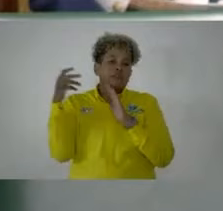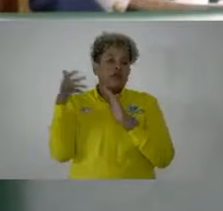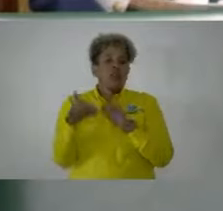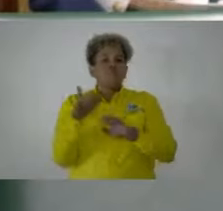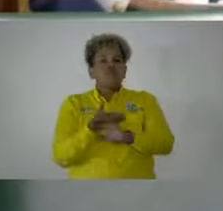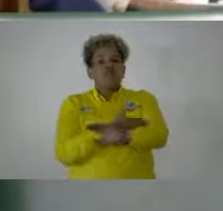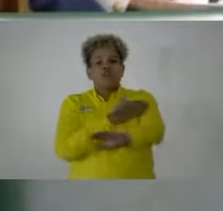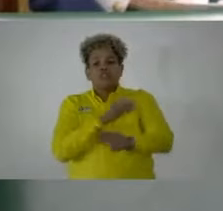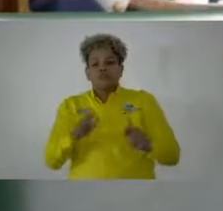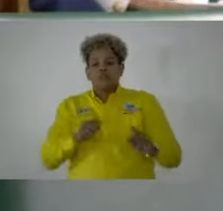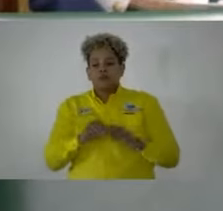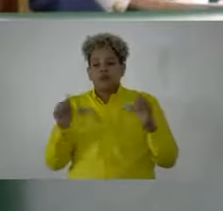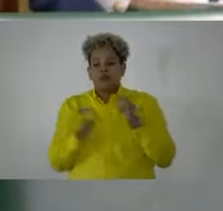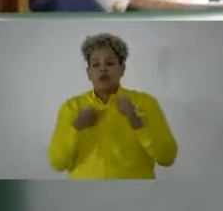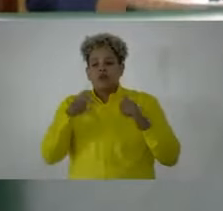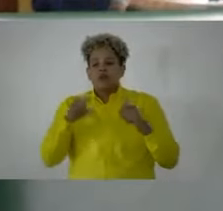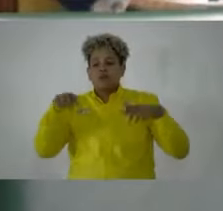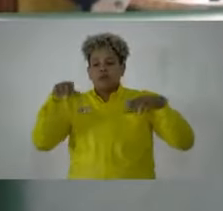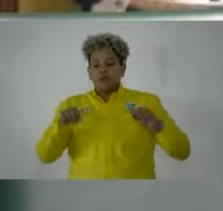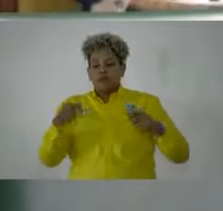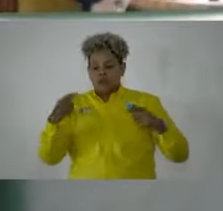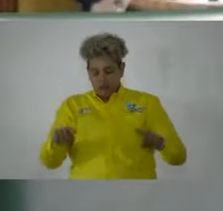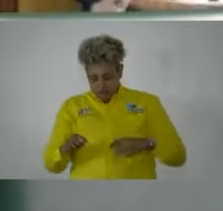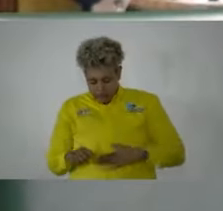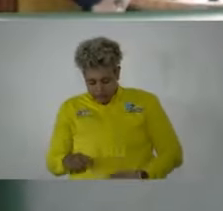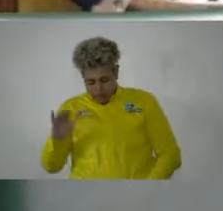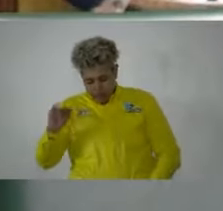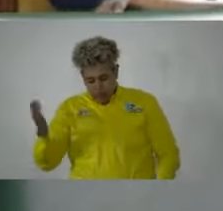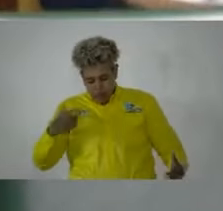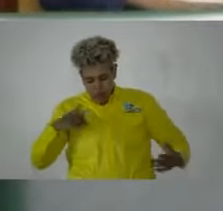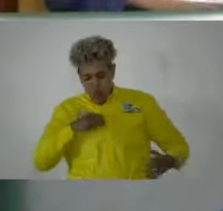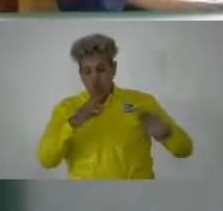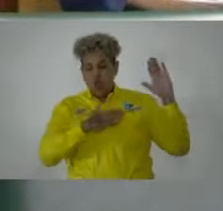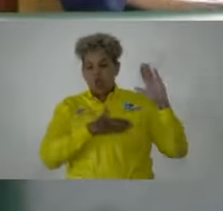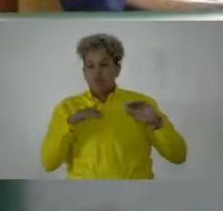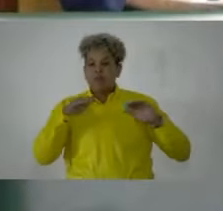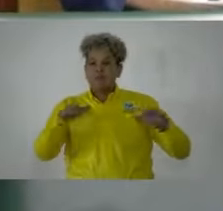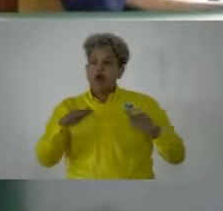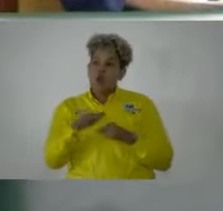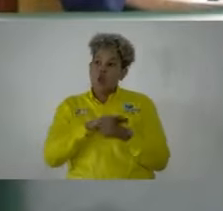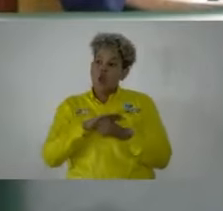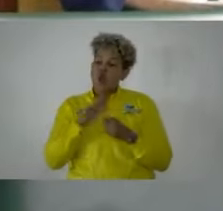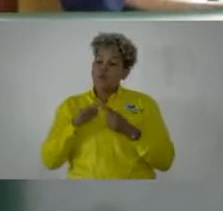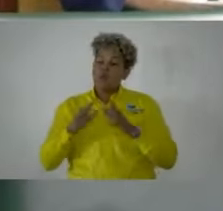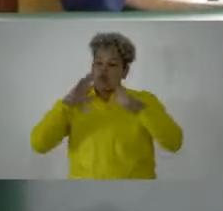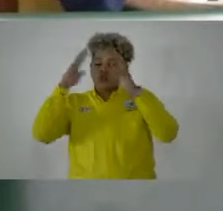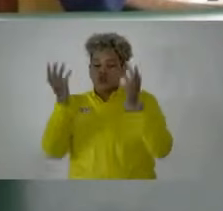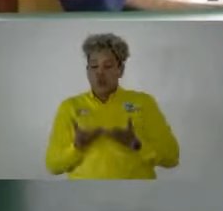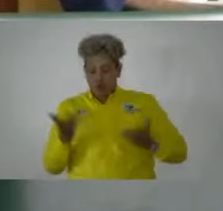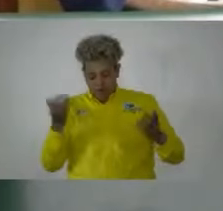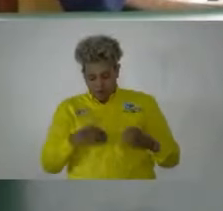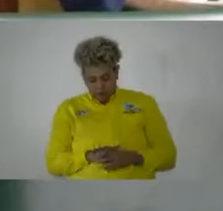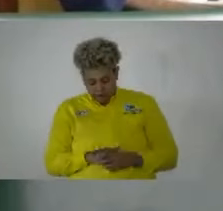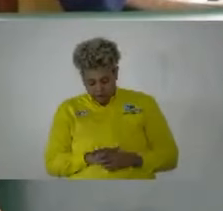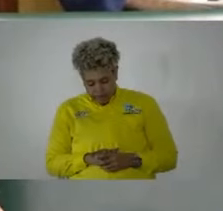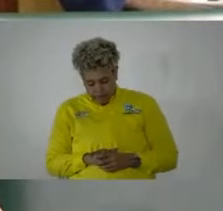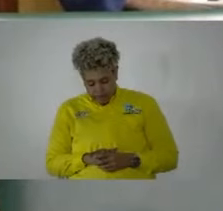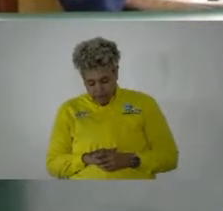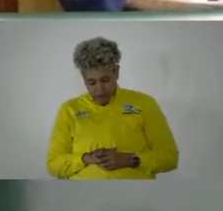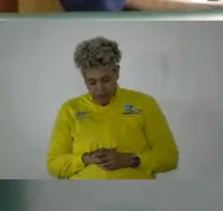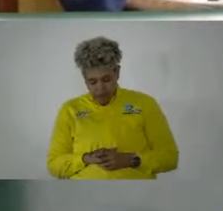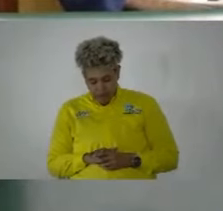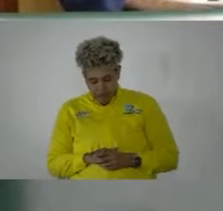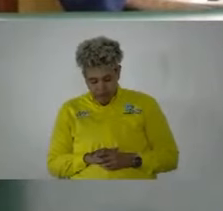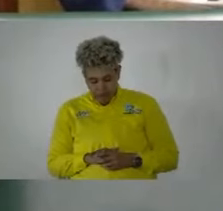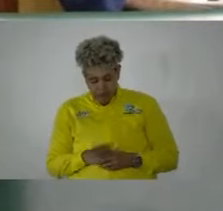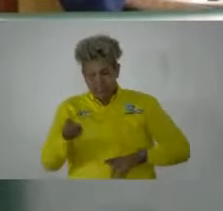past under the People's National Party. And that is what we are committed to locally and globally. Mr.